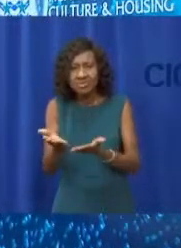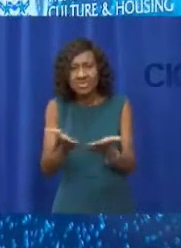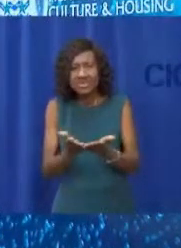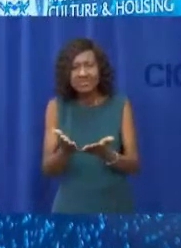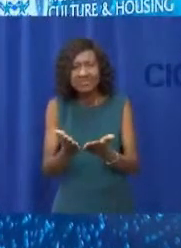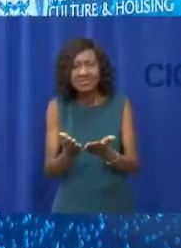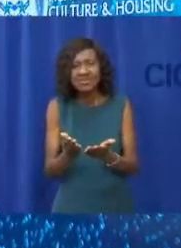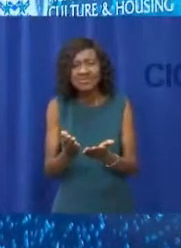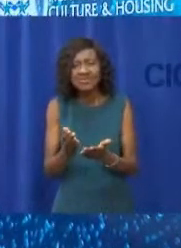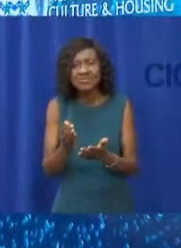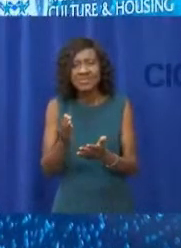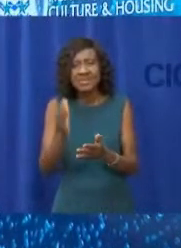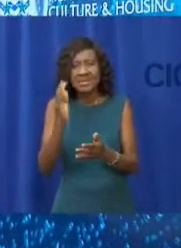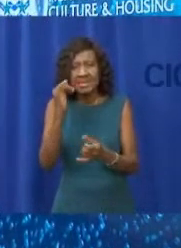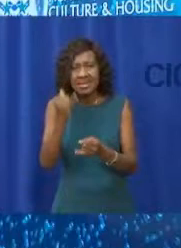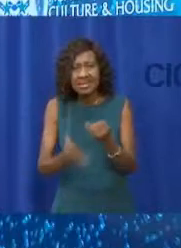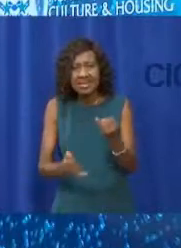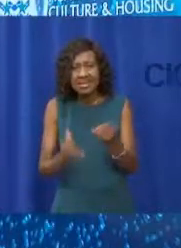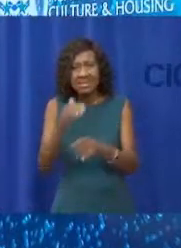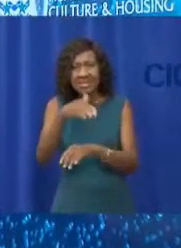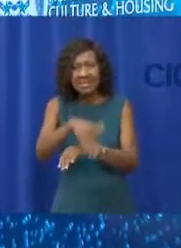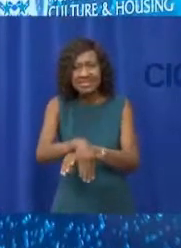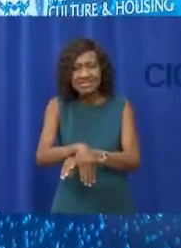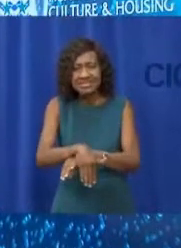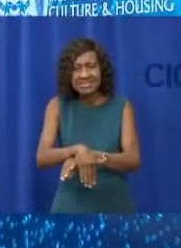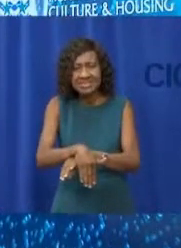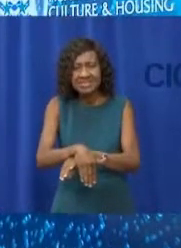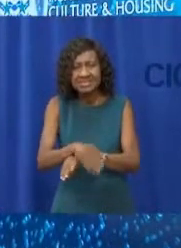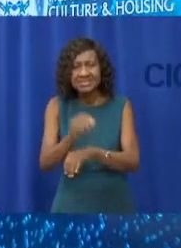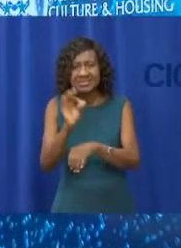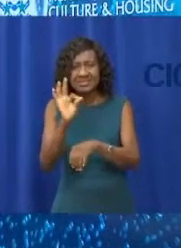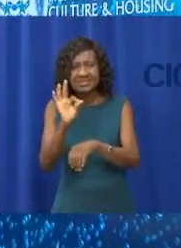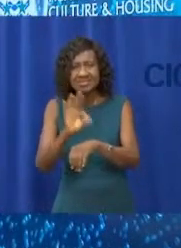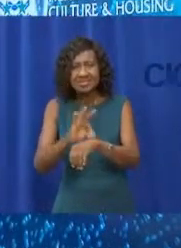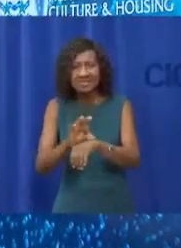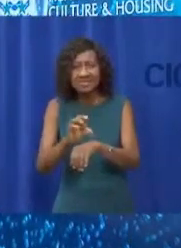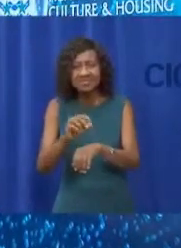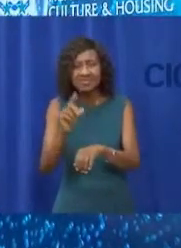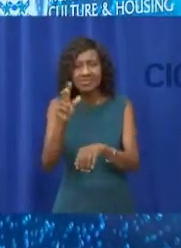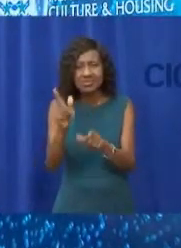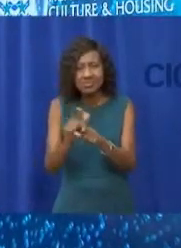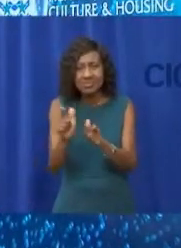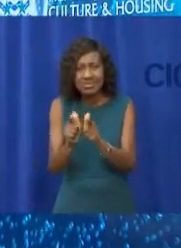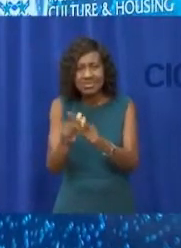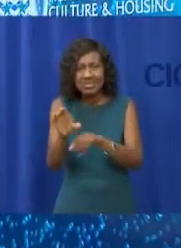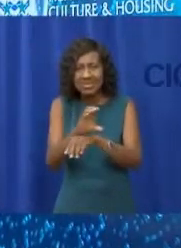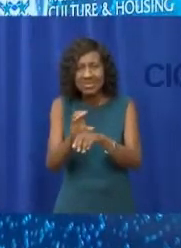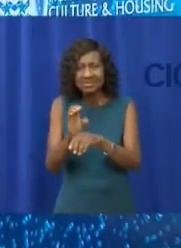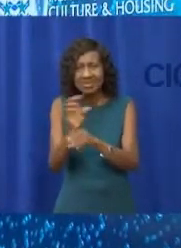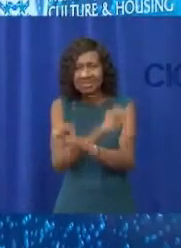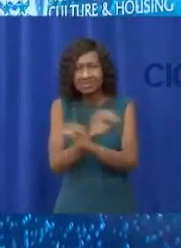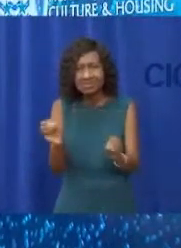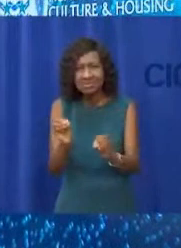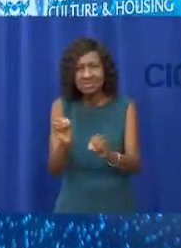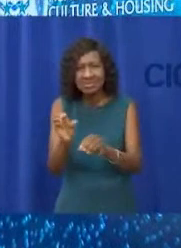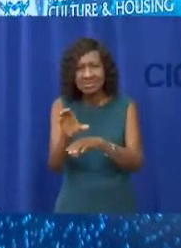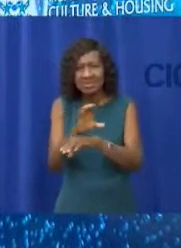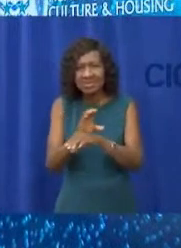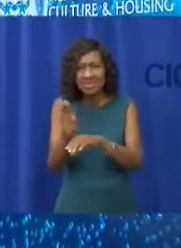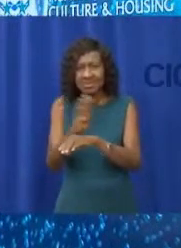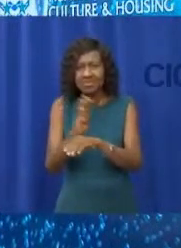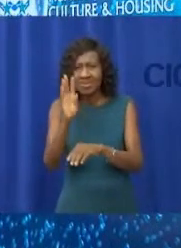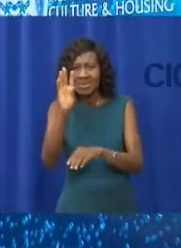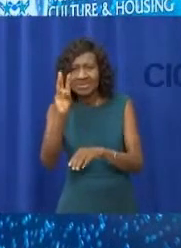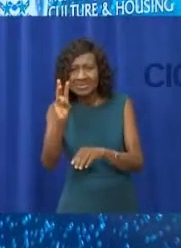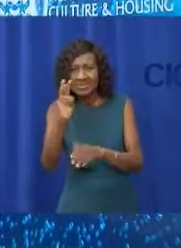to last night in terms of enforcement and breaches of curfew, Little Cayman, no issues arising. Cayman Brack, 6